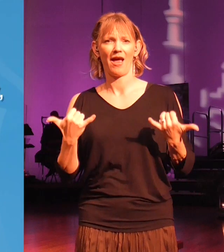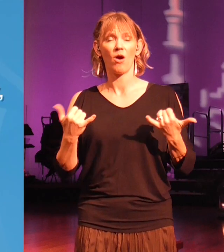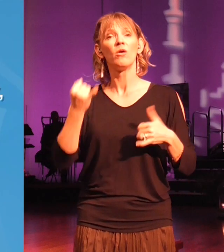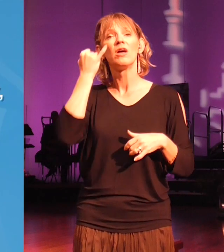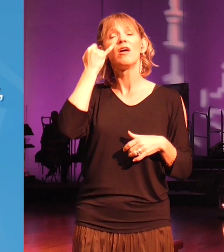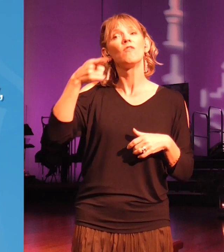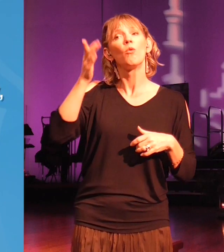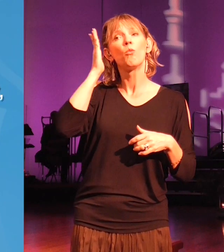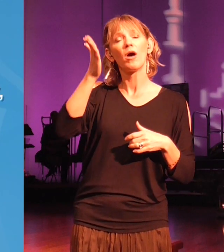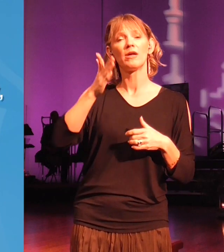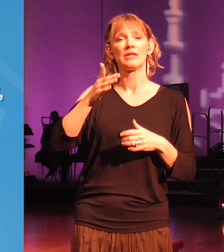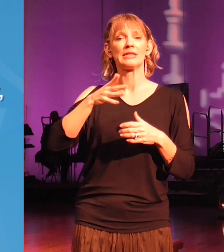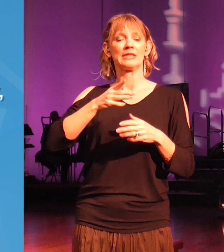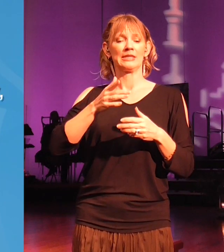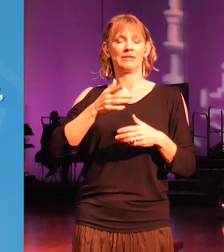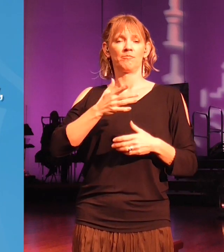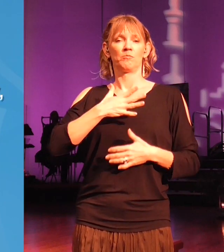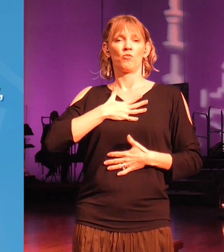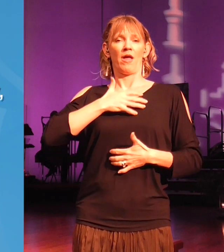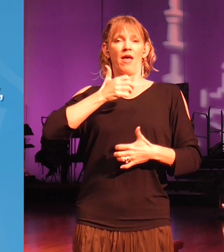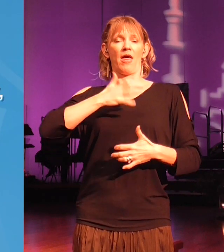deep breath.